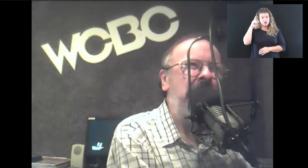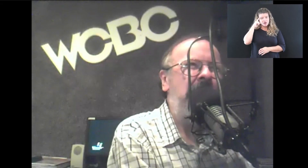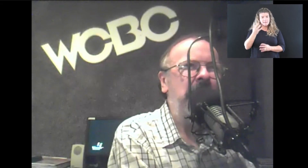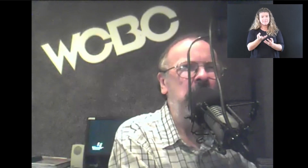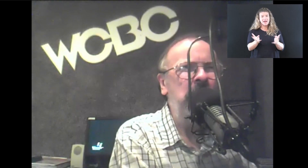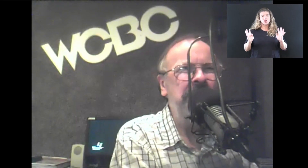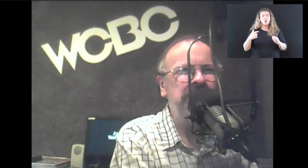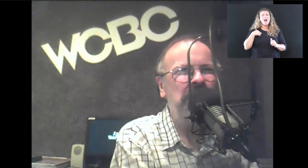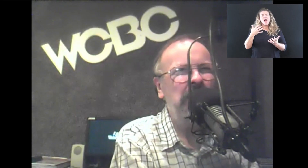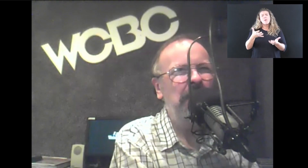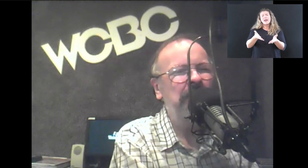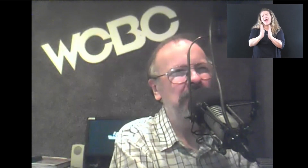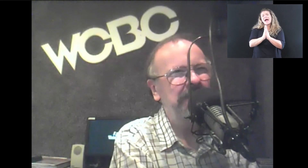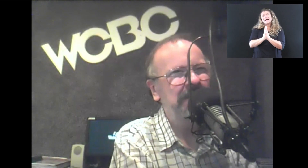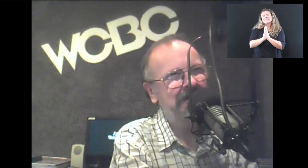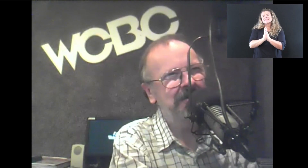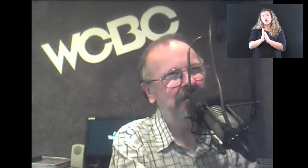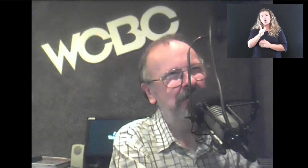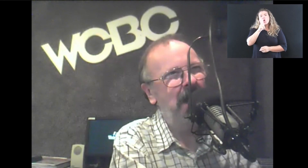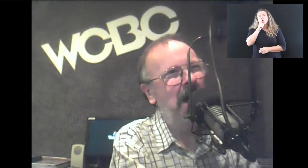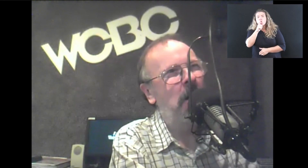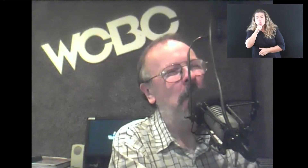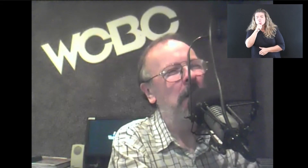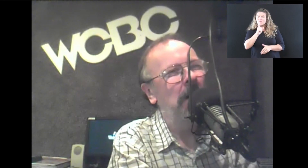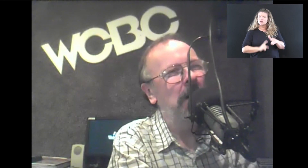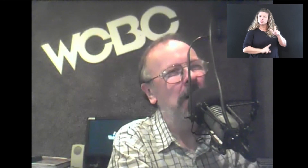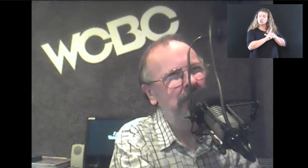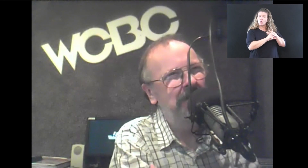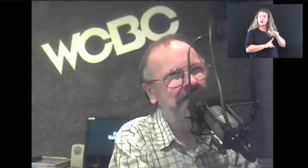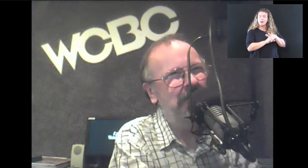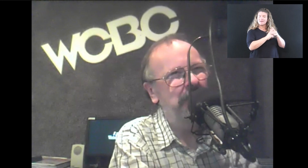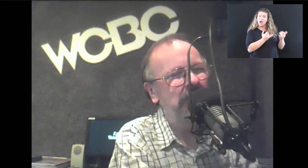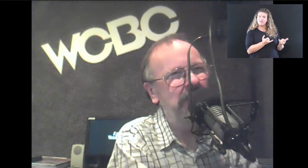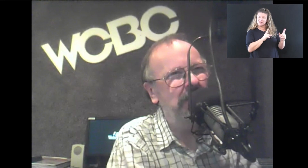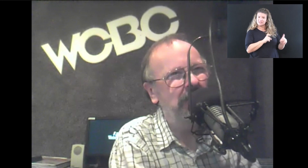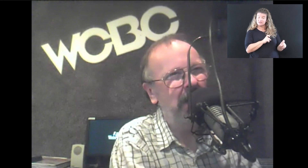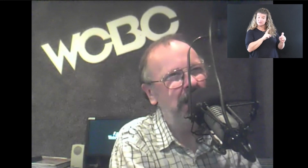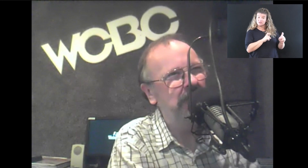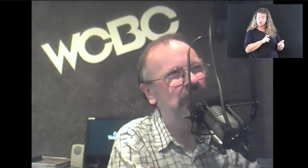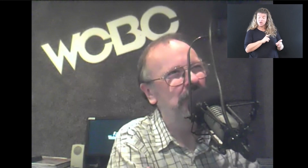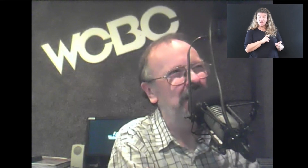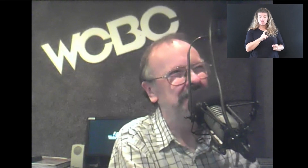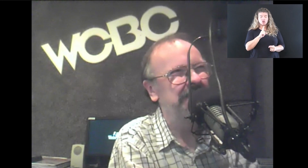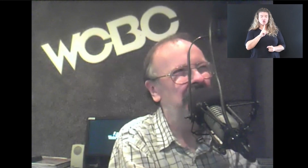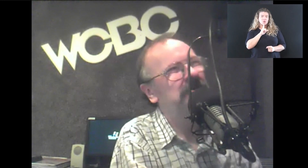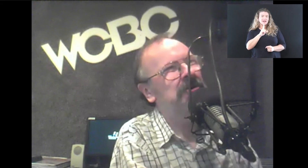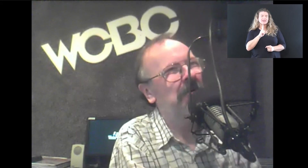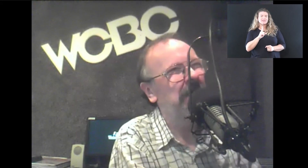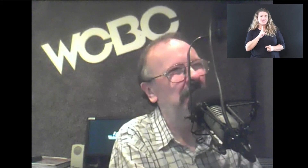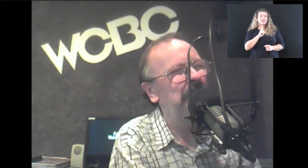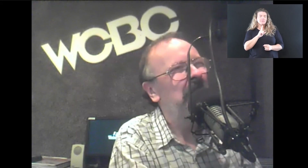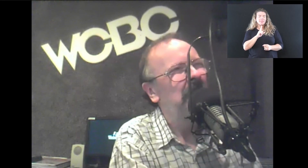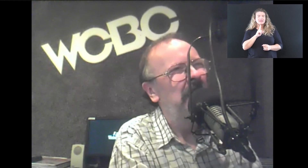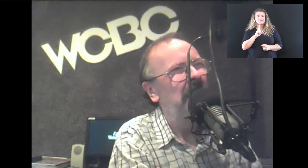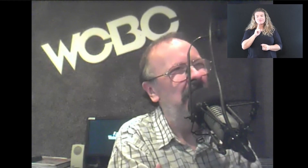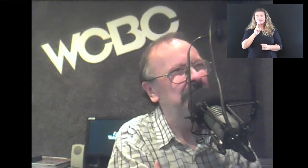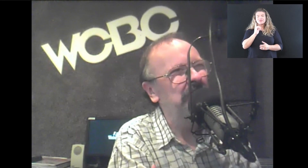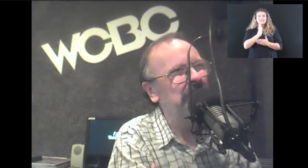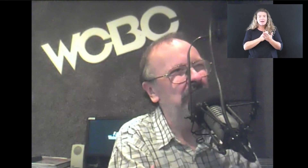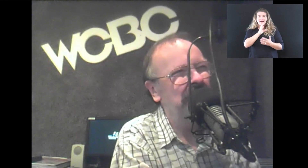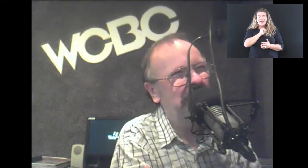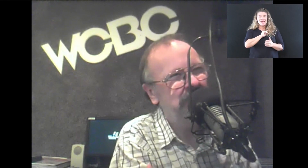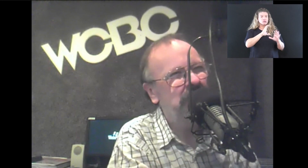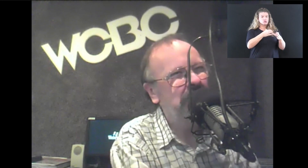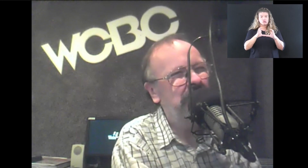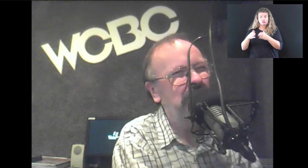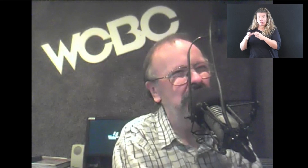ask about who is showing up for the testing now. Is there a particular age group that is not showing up as